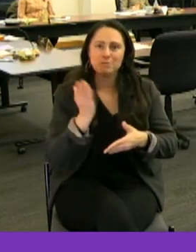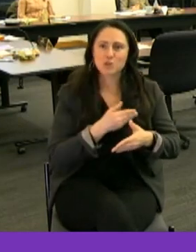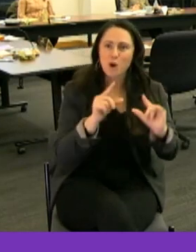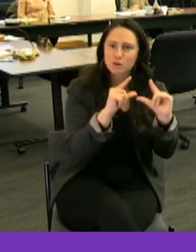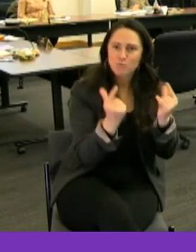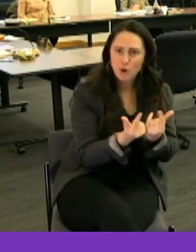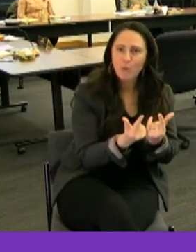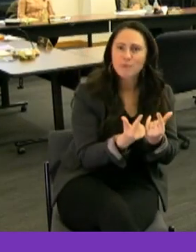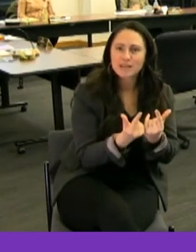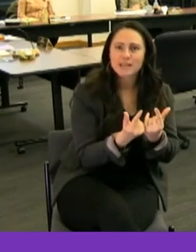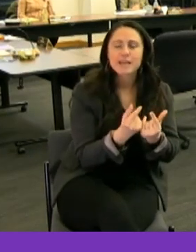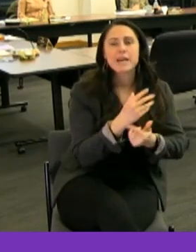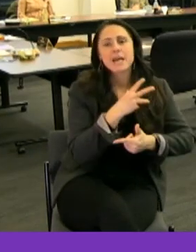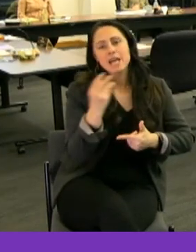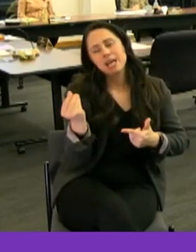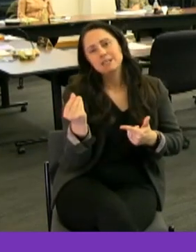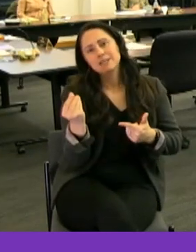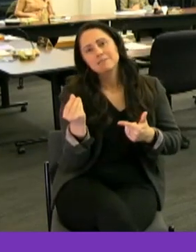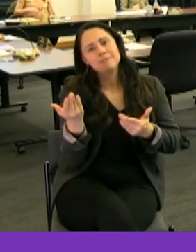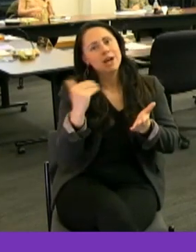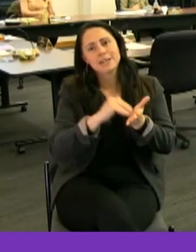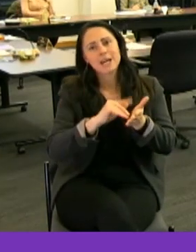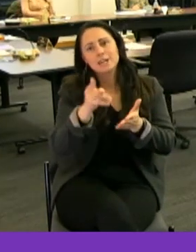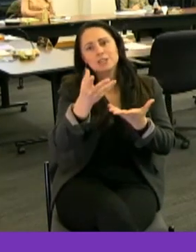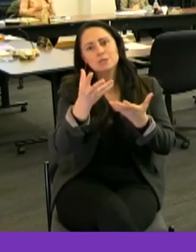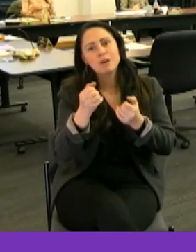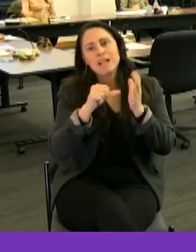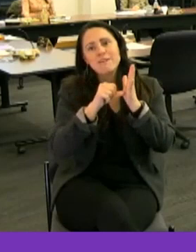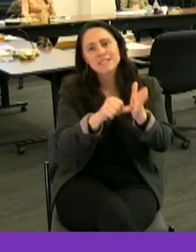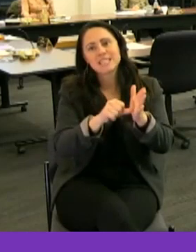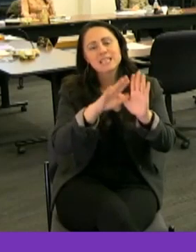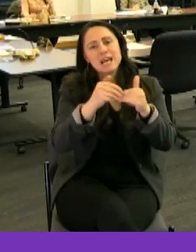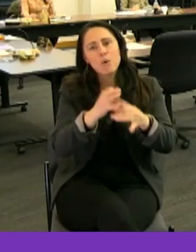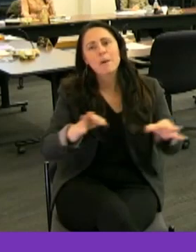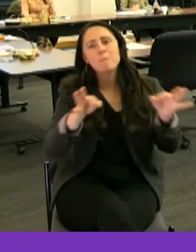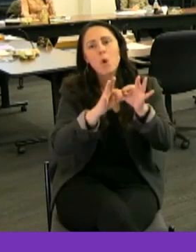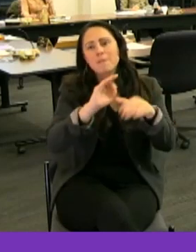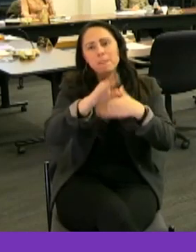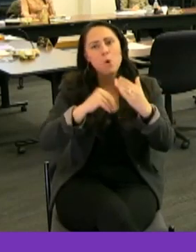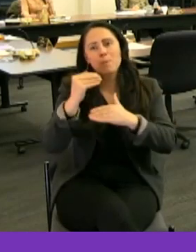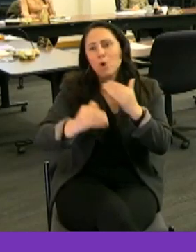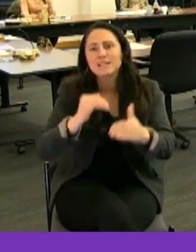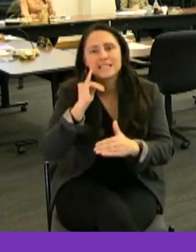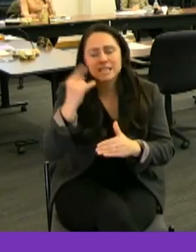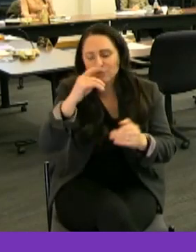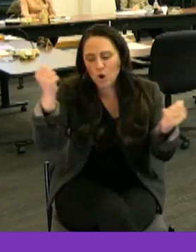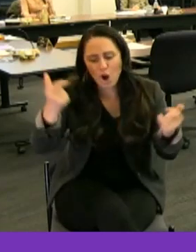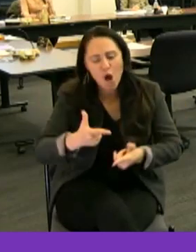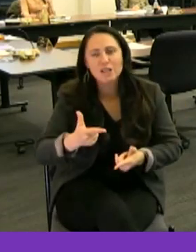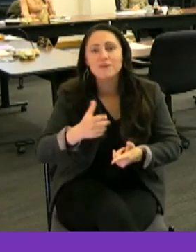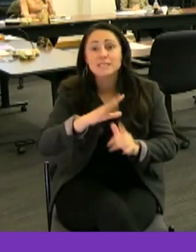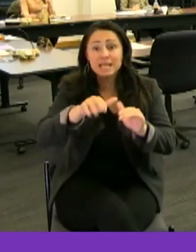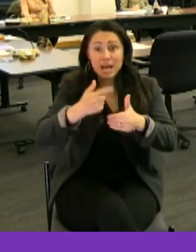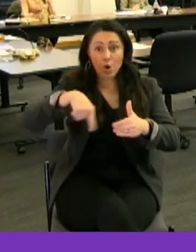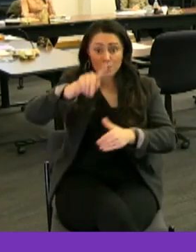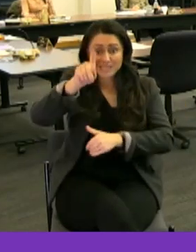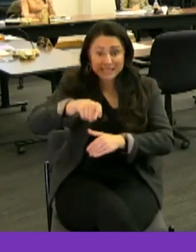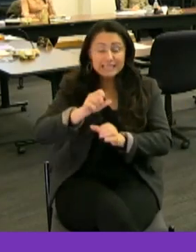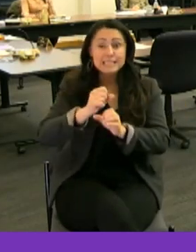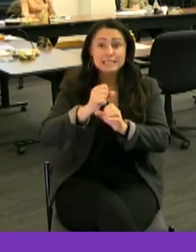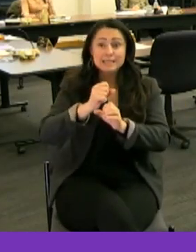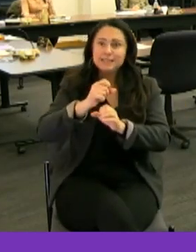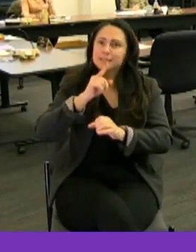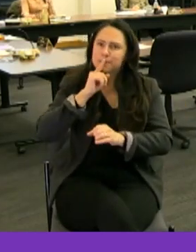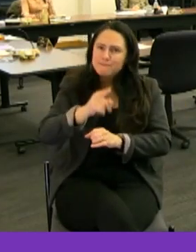group. And again, I just wanted to emphasize how important this whole process is to all of us and how we need to be